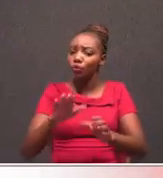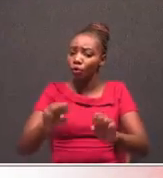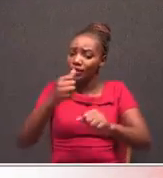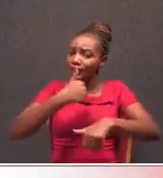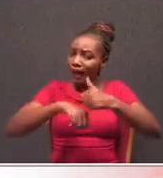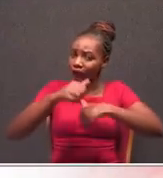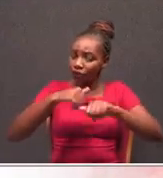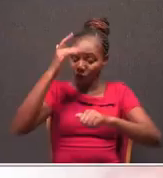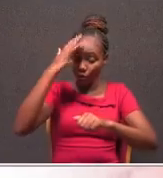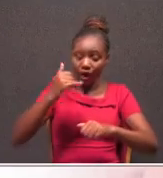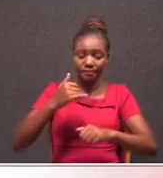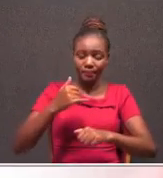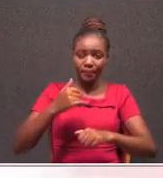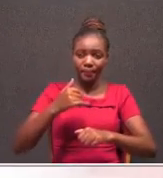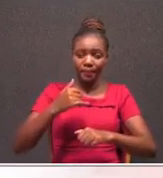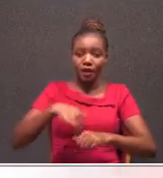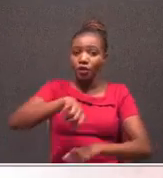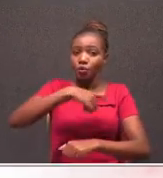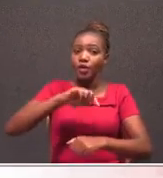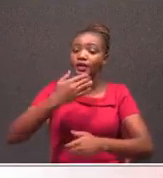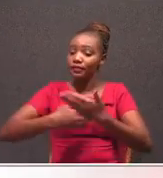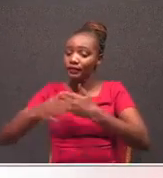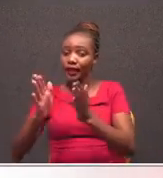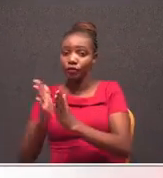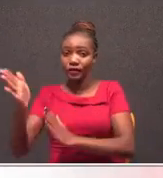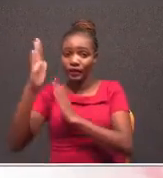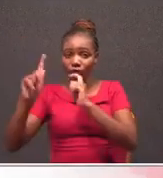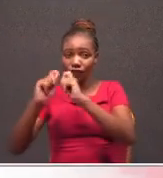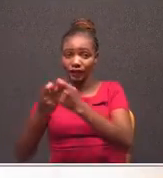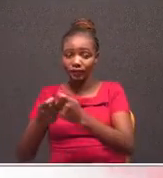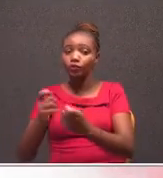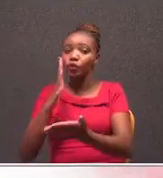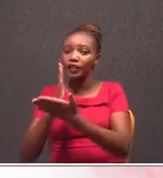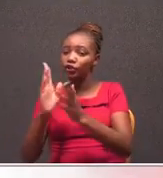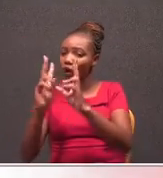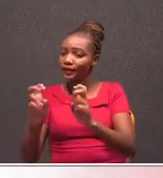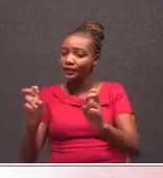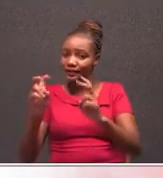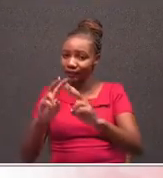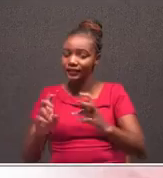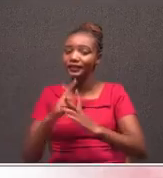I've talked to the security personnel to launch investigation on